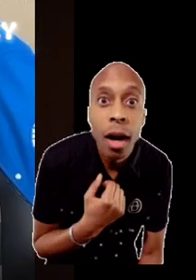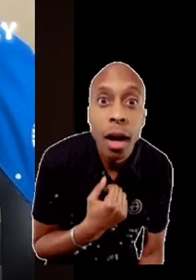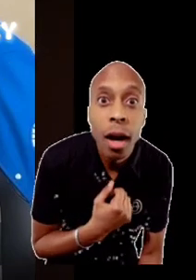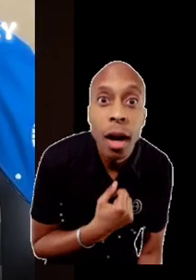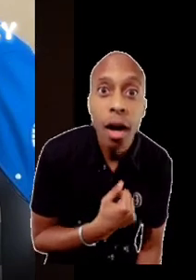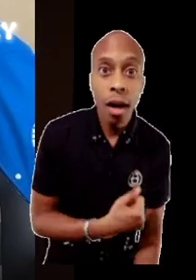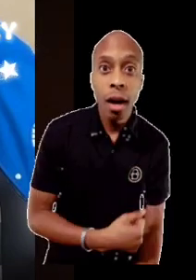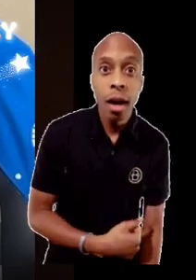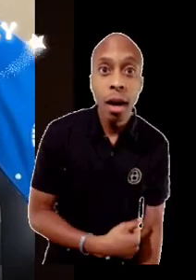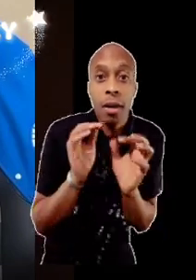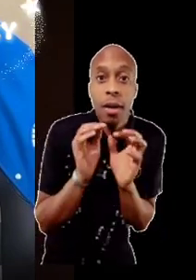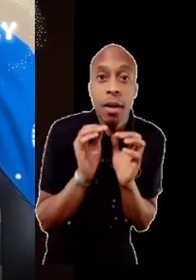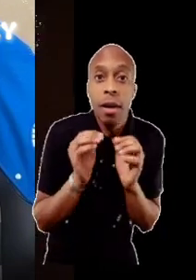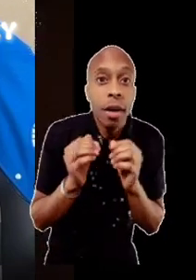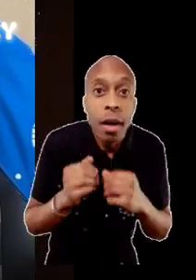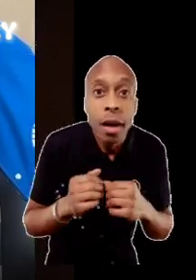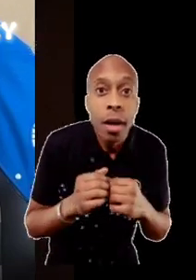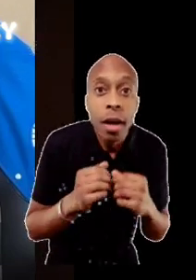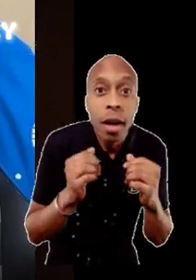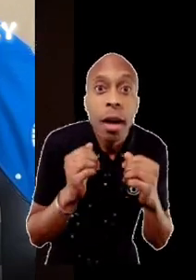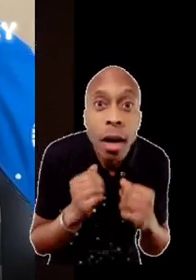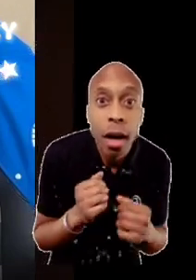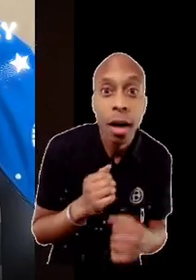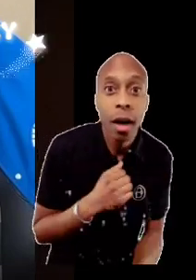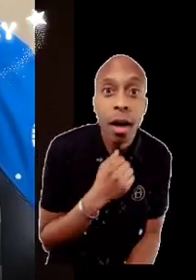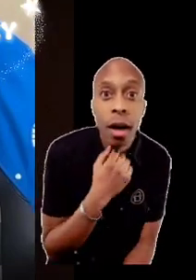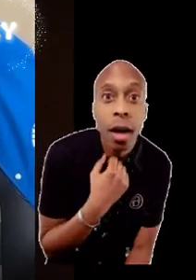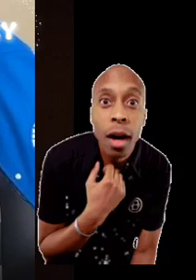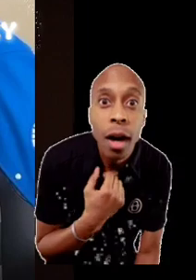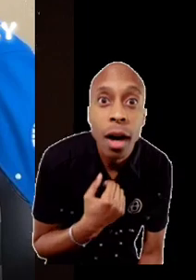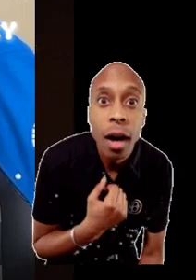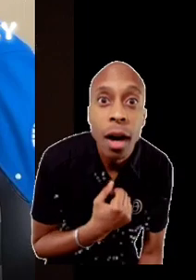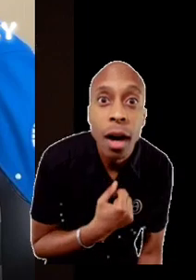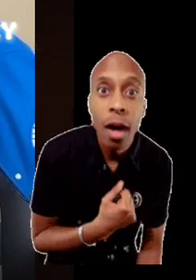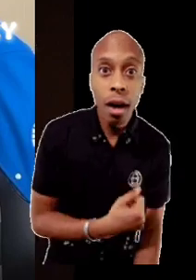You no look strong but you no weak. Eh? Jesus.